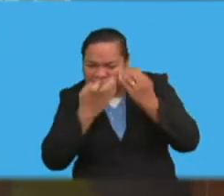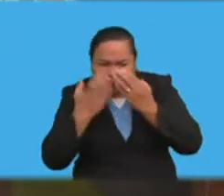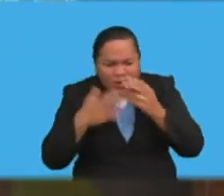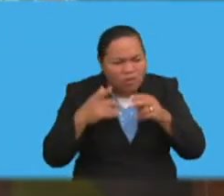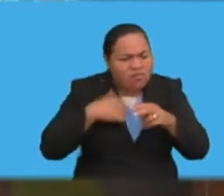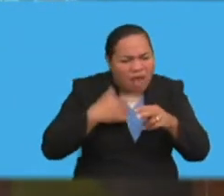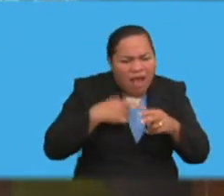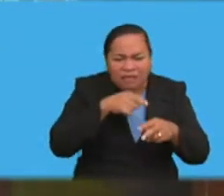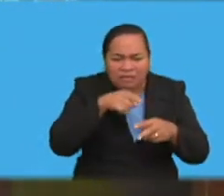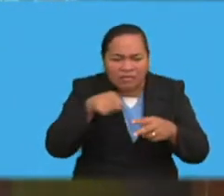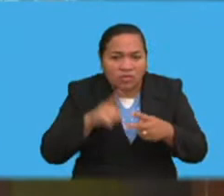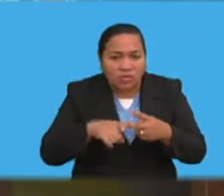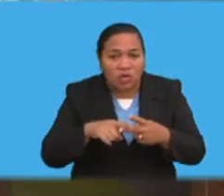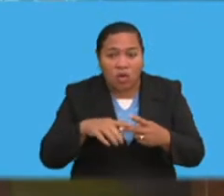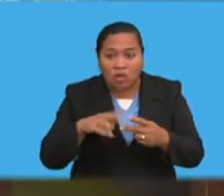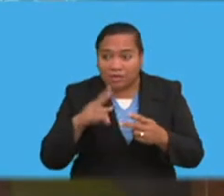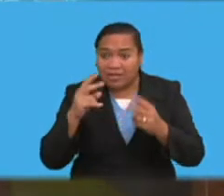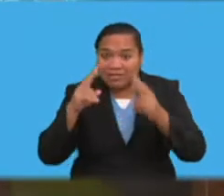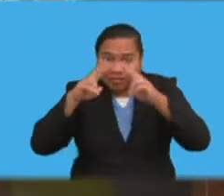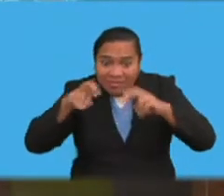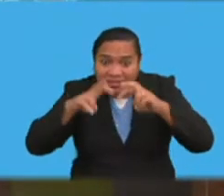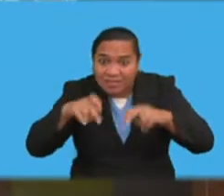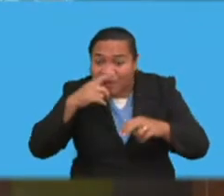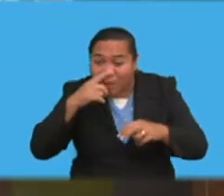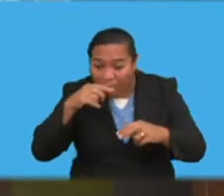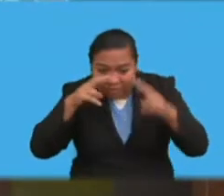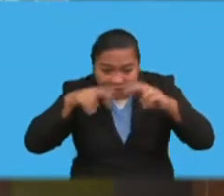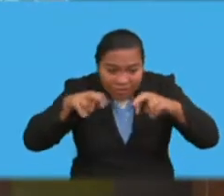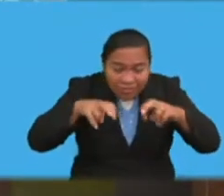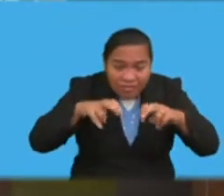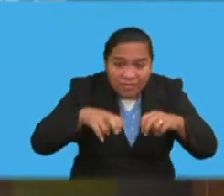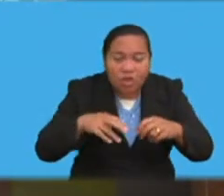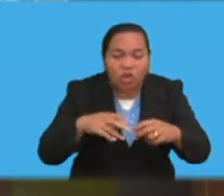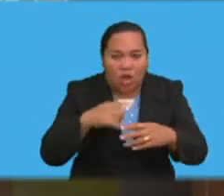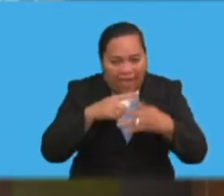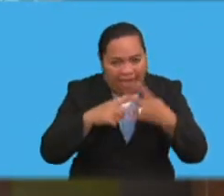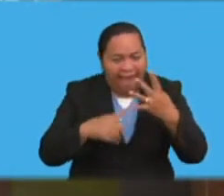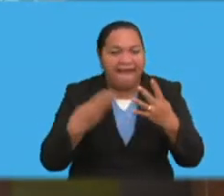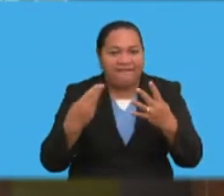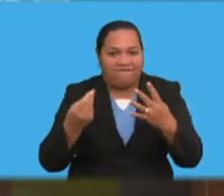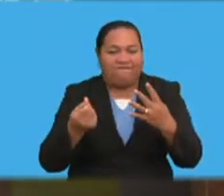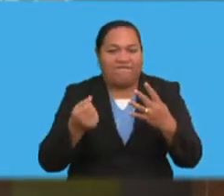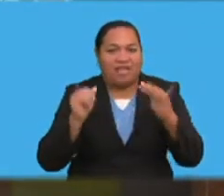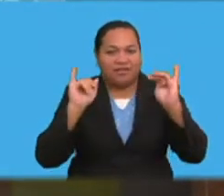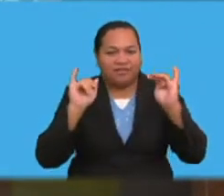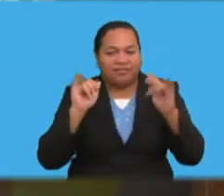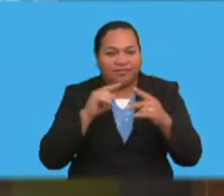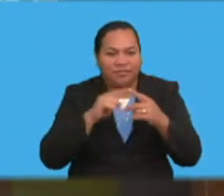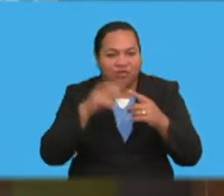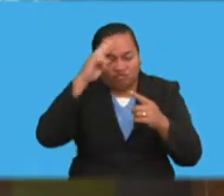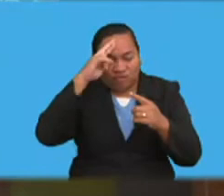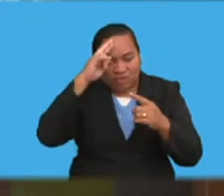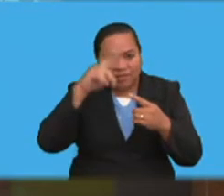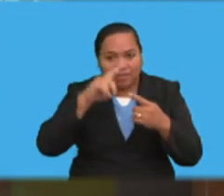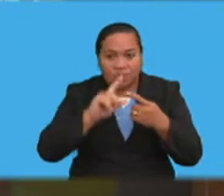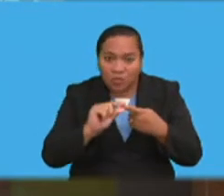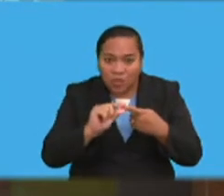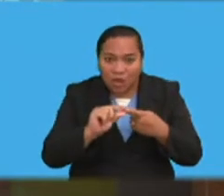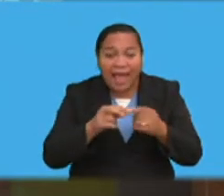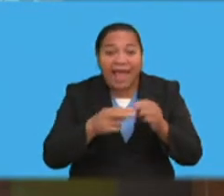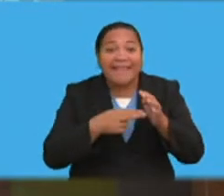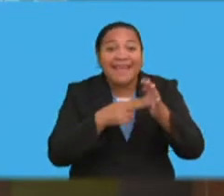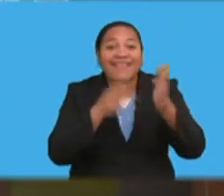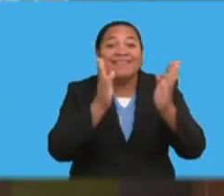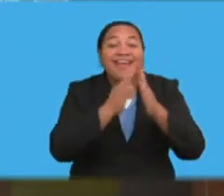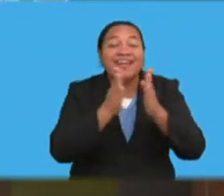and researchers have noted that the following causes are contributing factors. Madam Speaker, one, that Nadi town